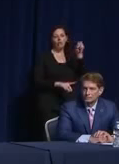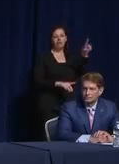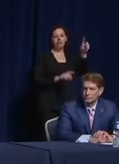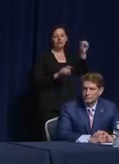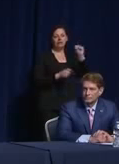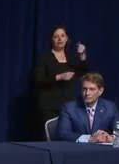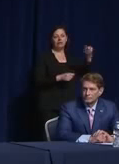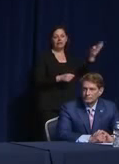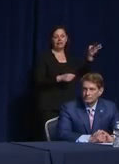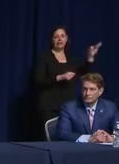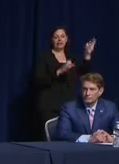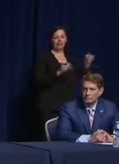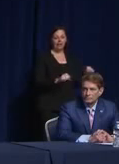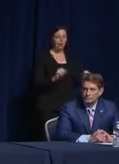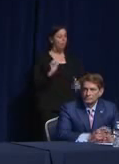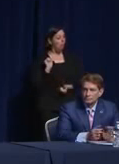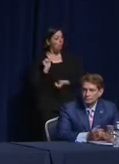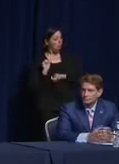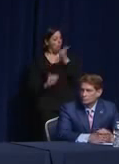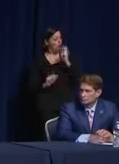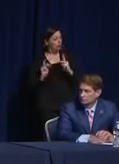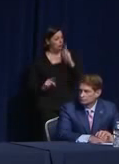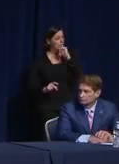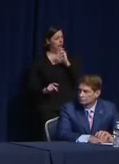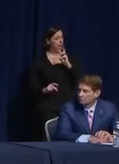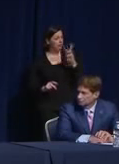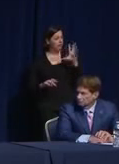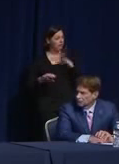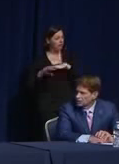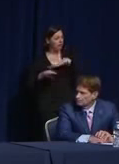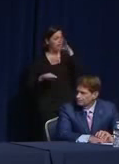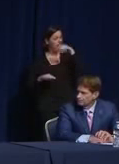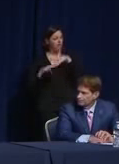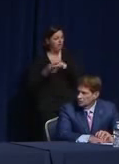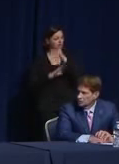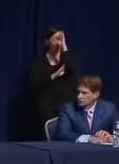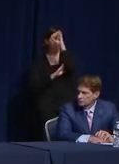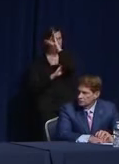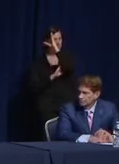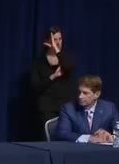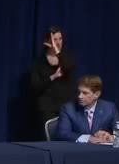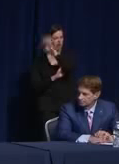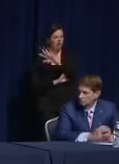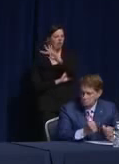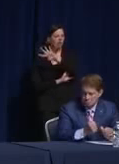65 and older, with them having hospitalizations of about 45%,